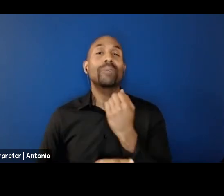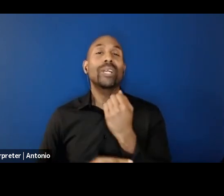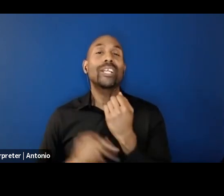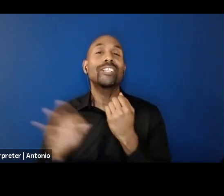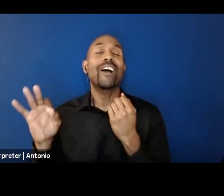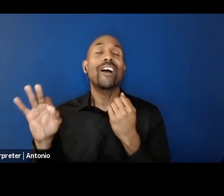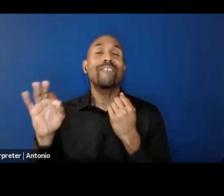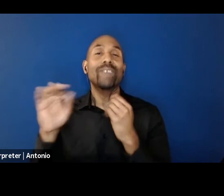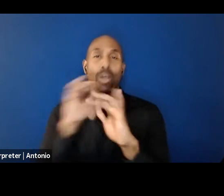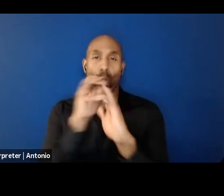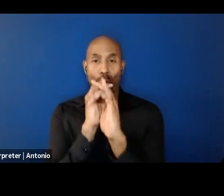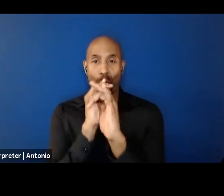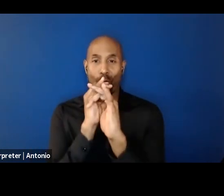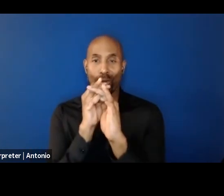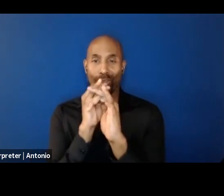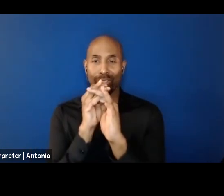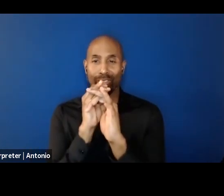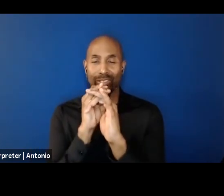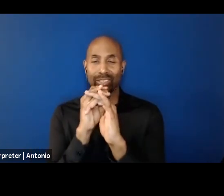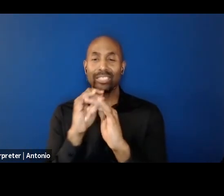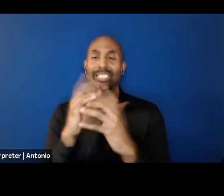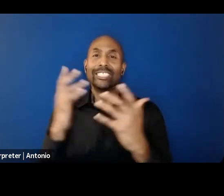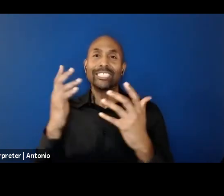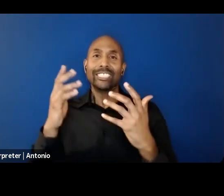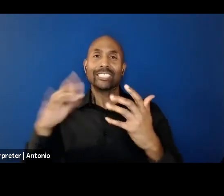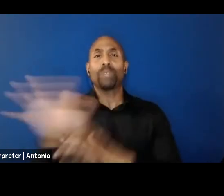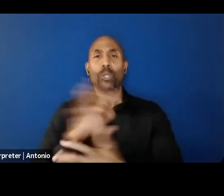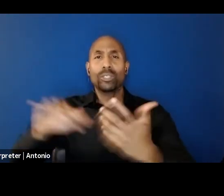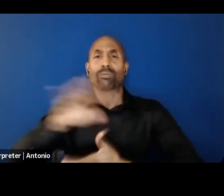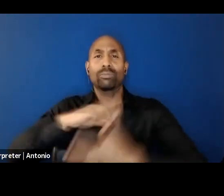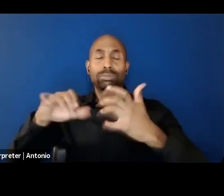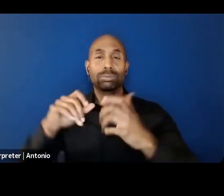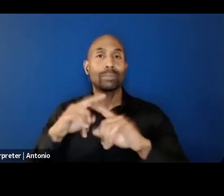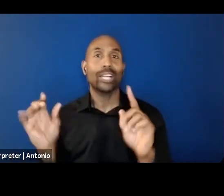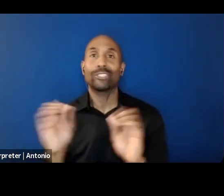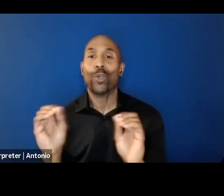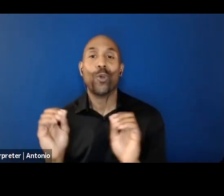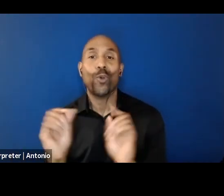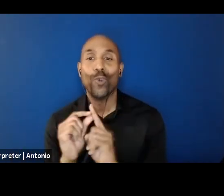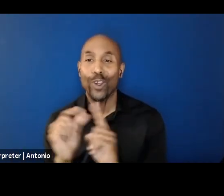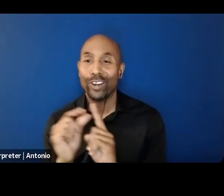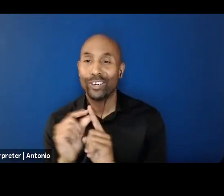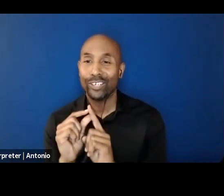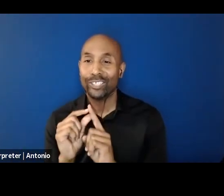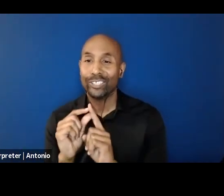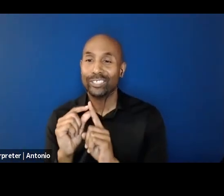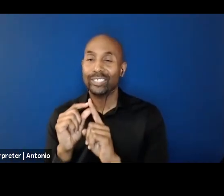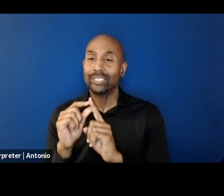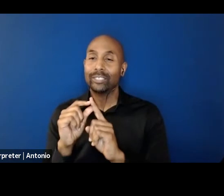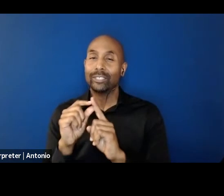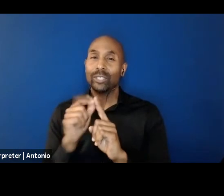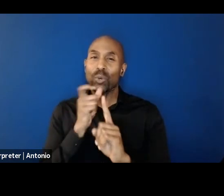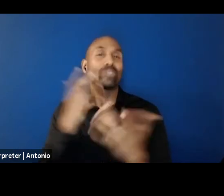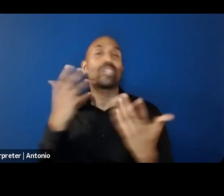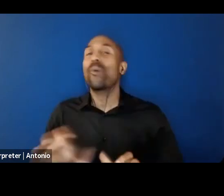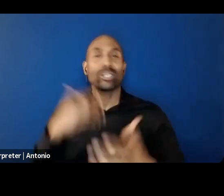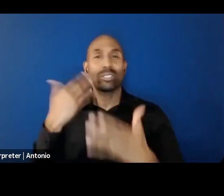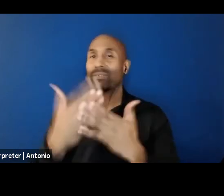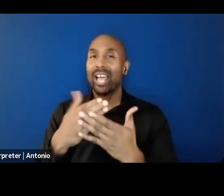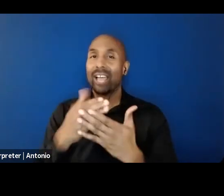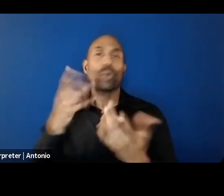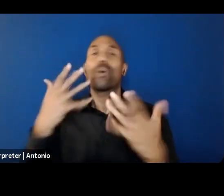taste for arrival. A mixed emotional road song, a ridden song, a song of